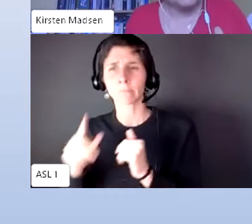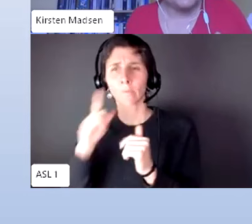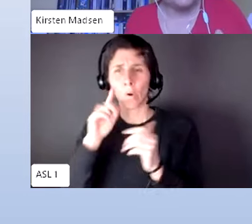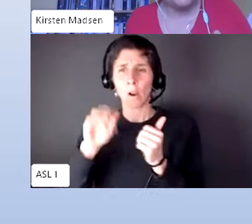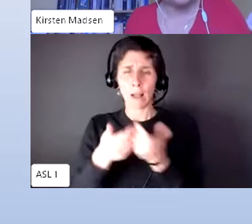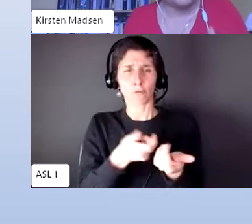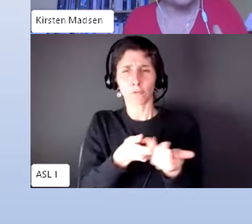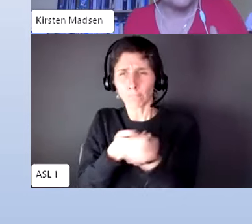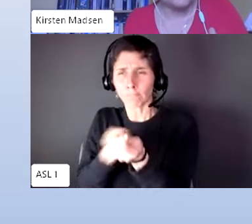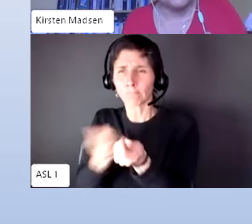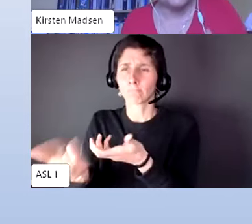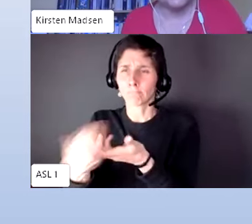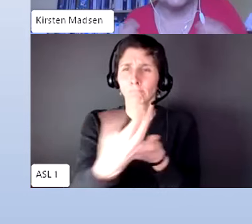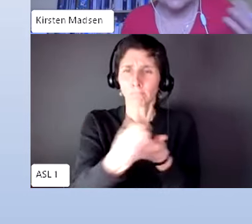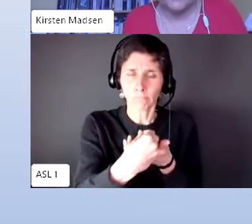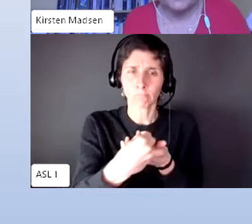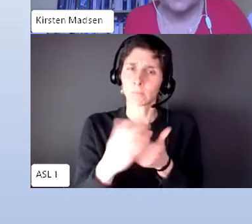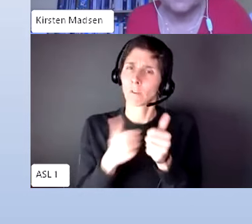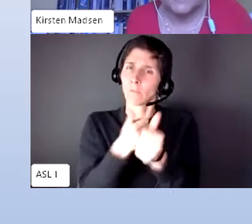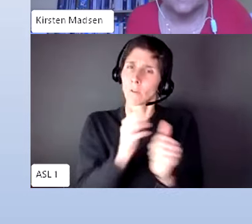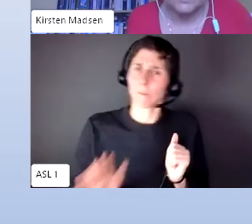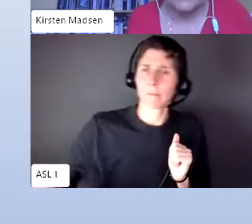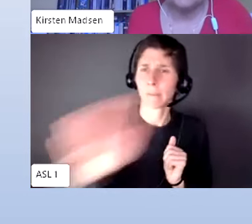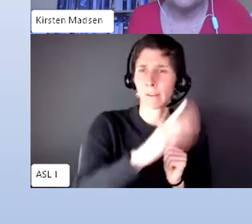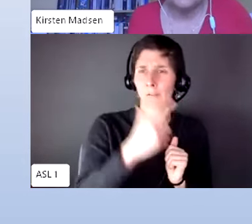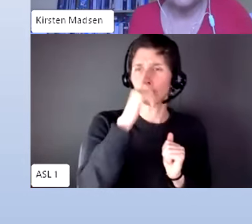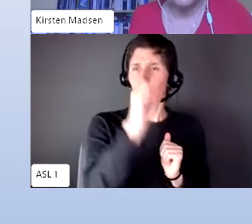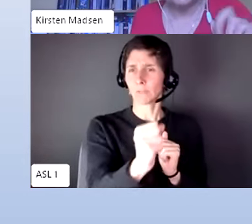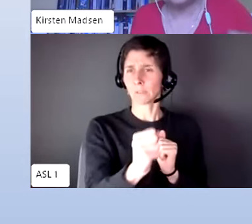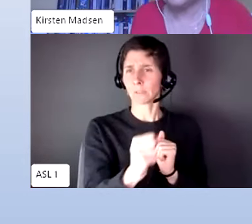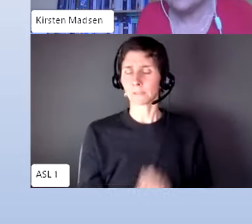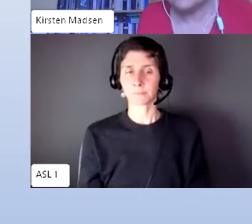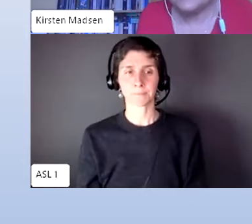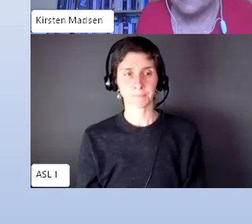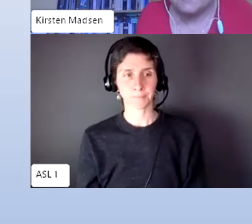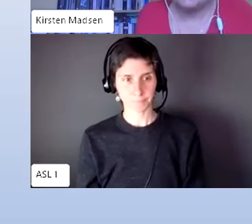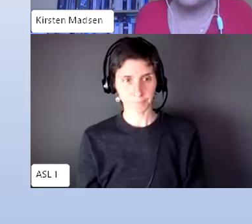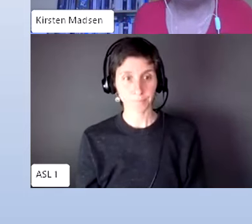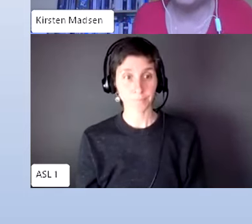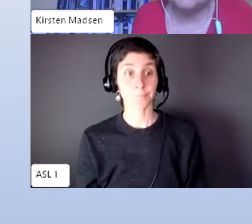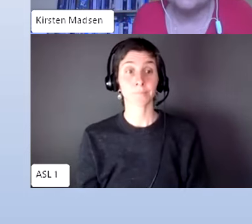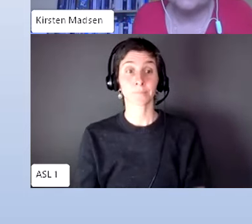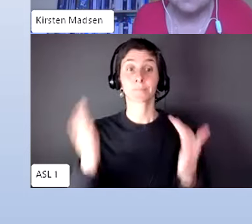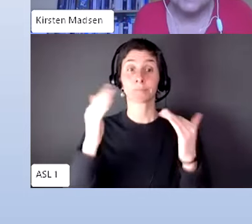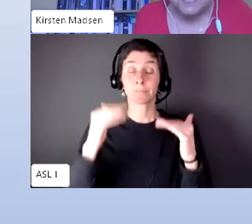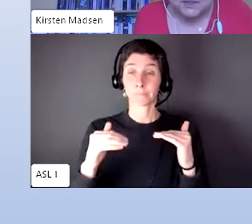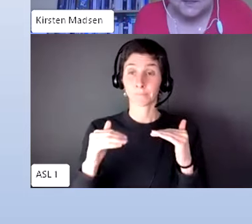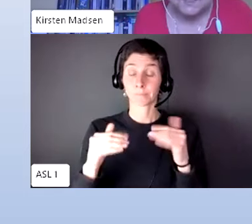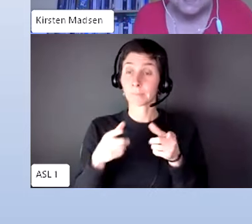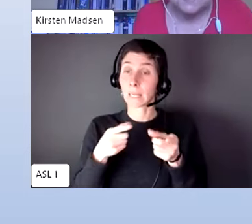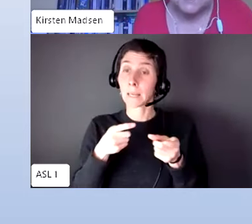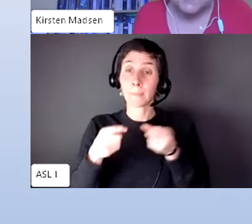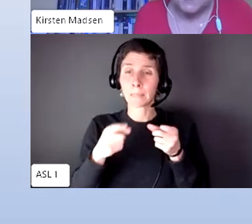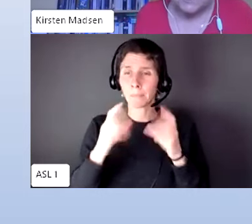engaging people where their interests and where their skill sets are. Another big thing that's come up is manipulative communication